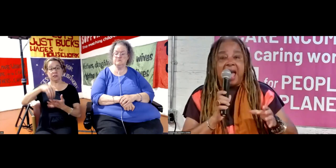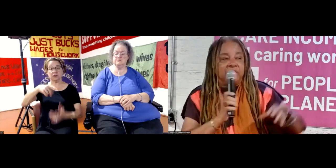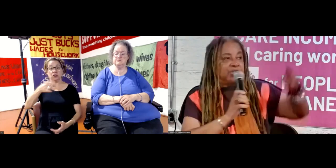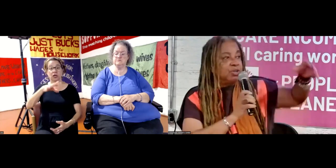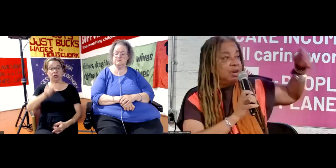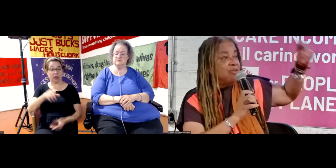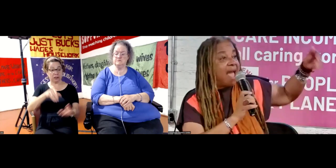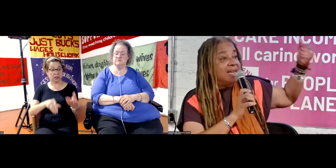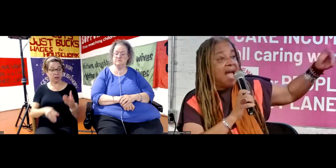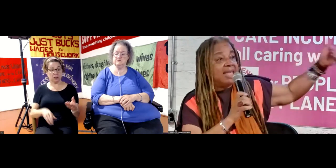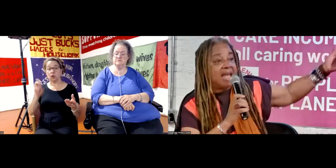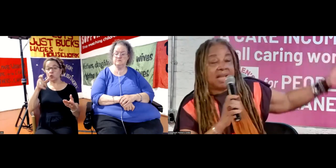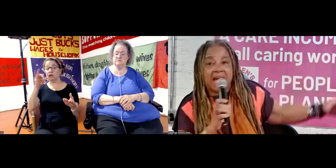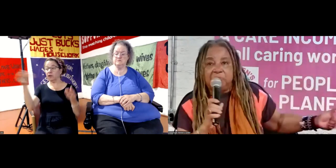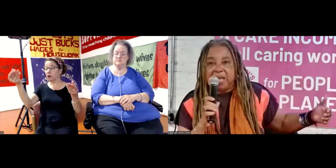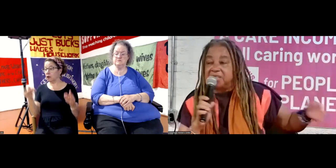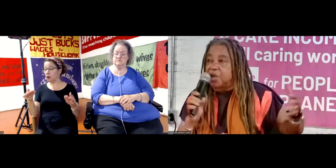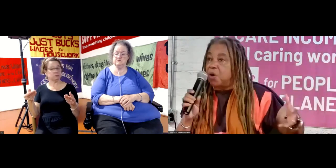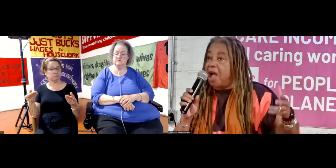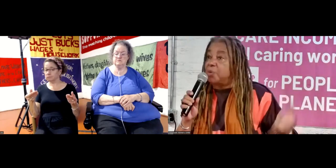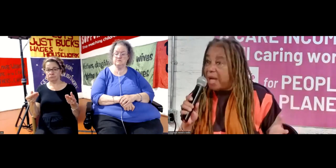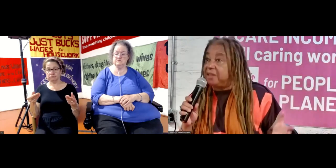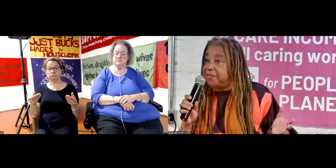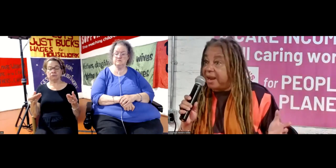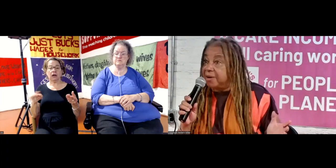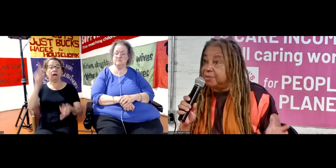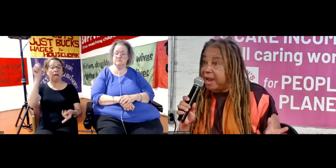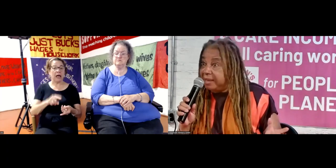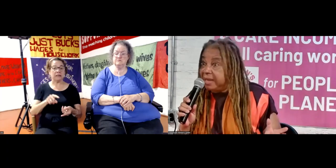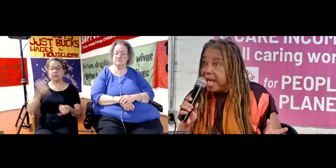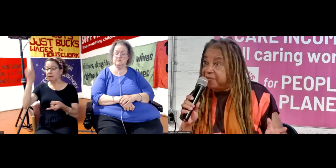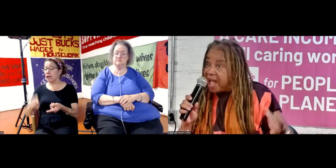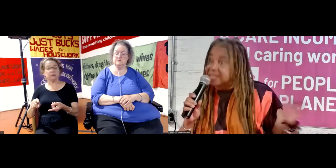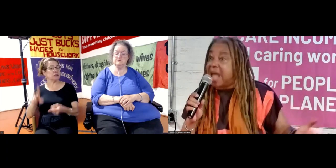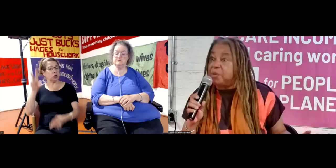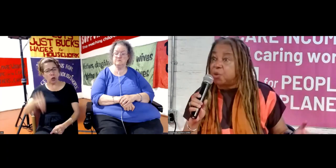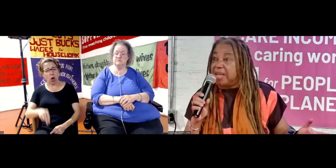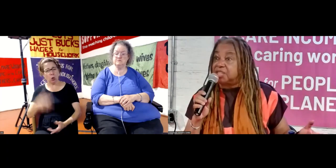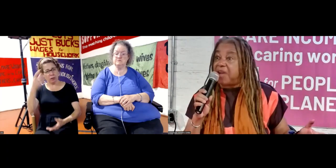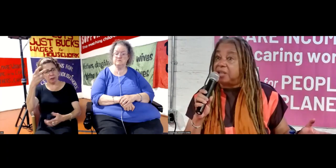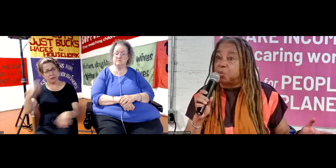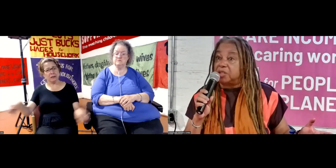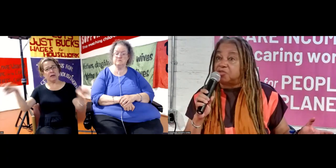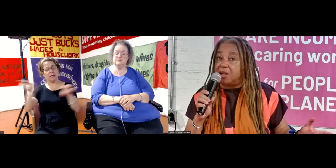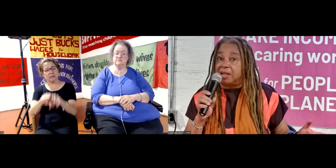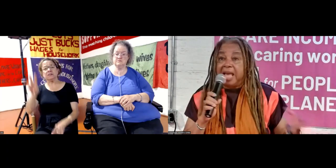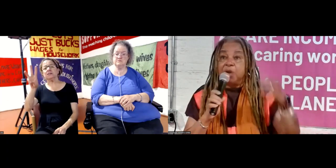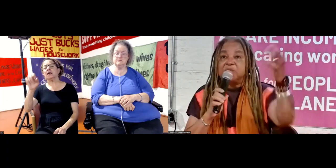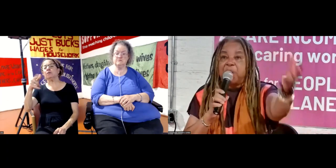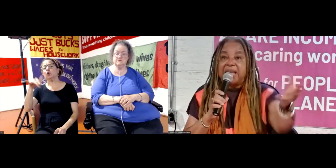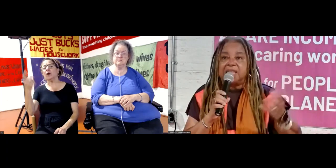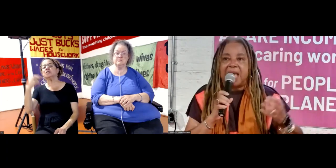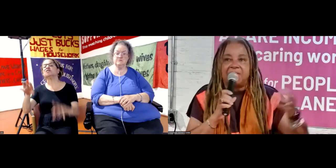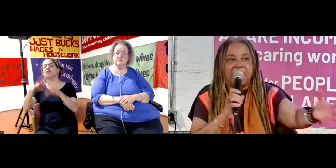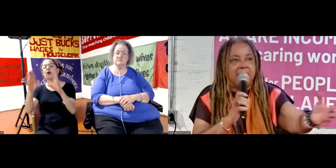other hand, their student grant not get cut because they were on welfare, right? And for us, that was a Wages for Housework struggle. It